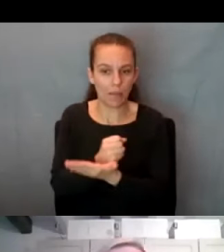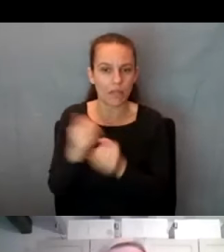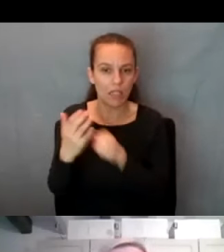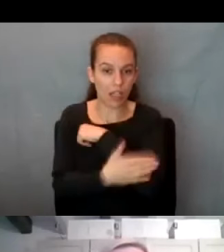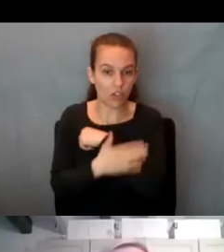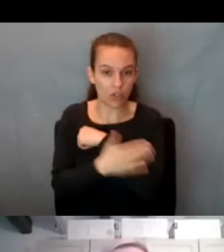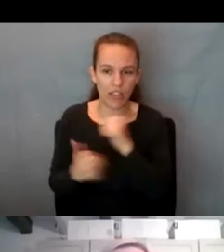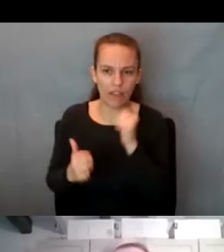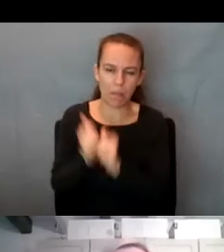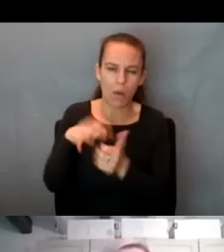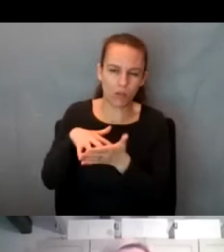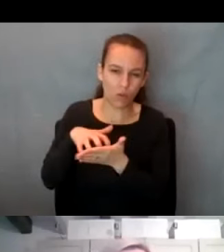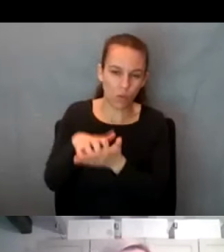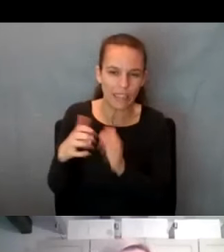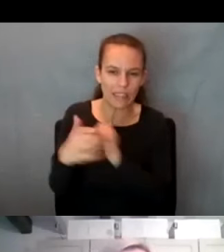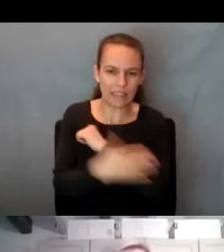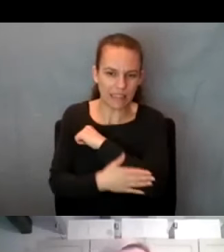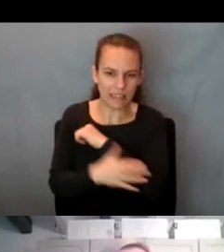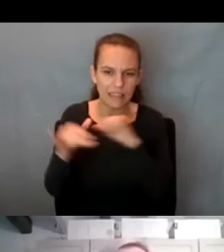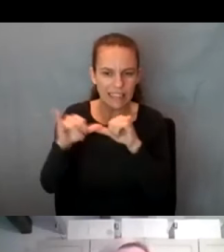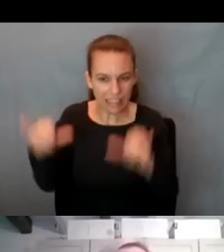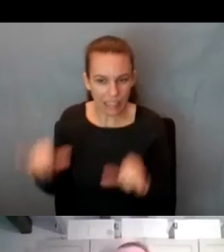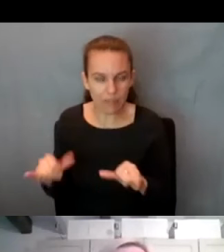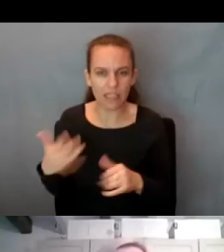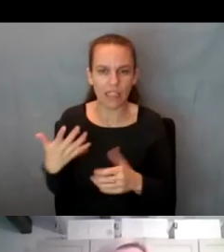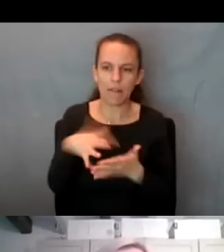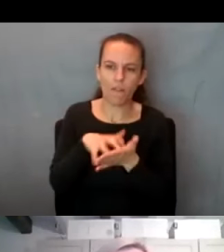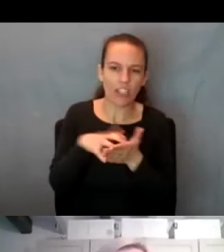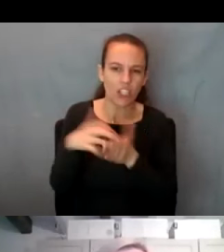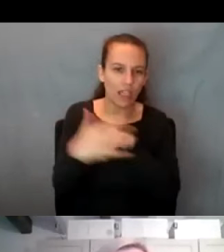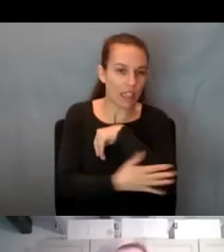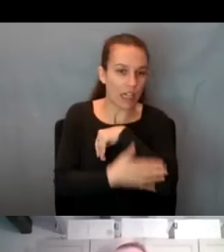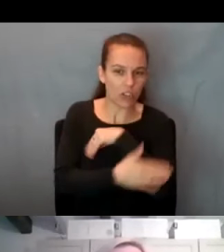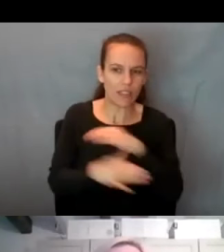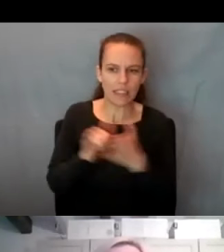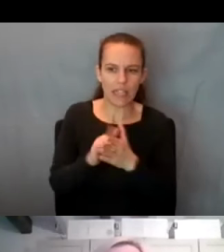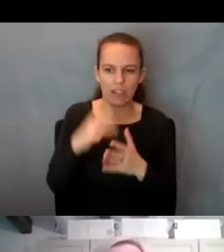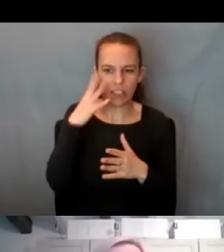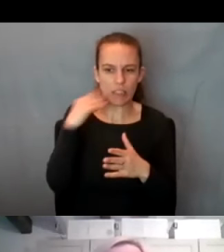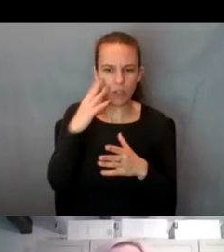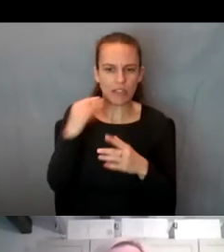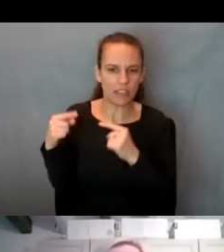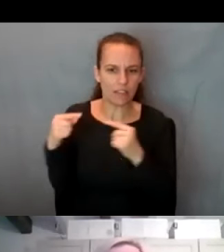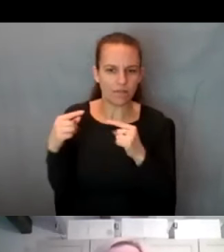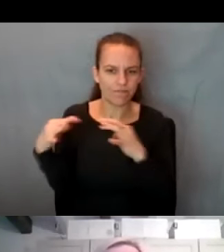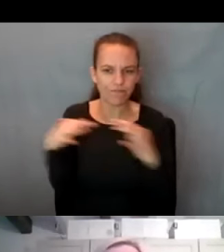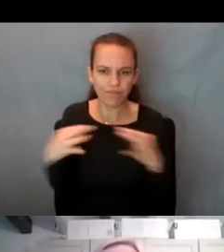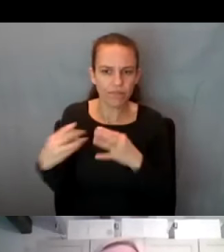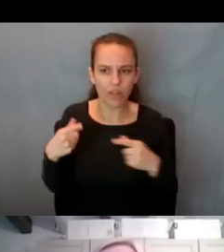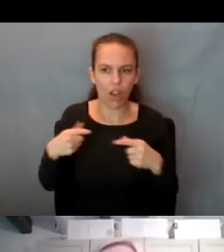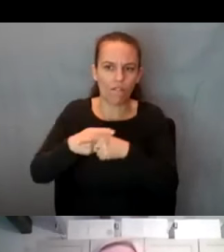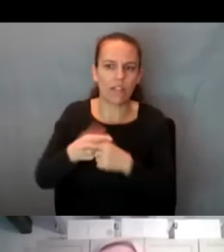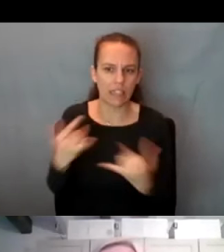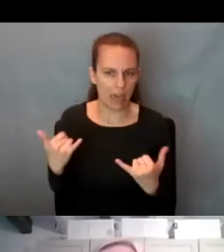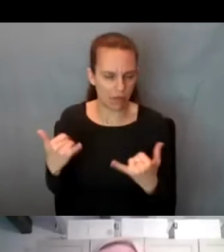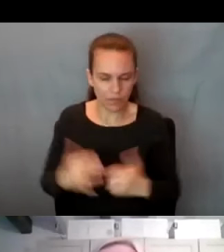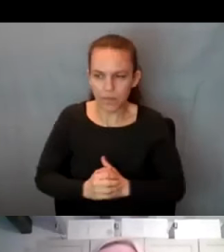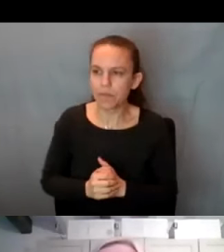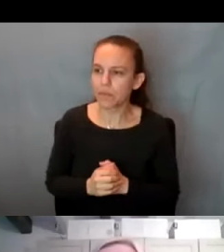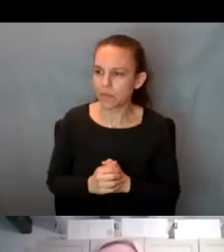maybe fragile countries affected by conflict. And so the way that we